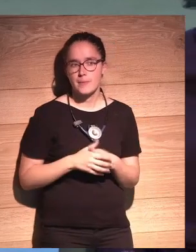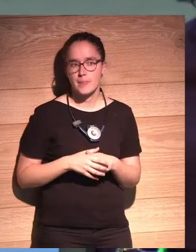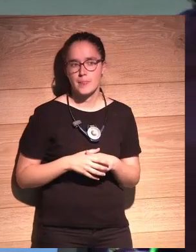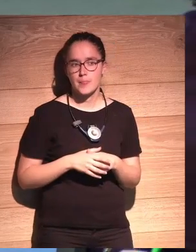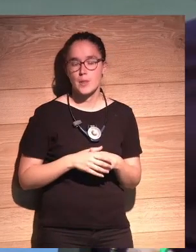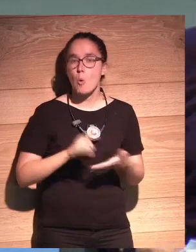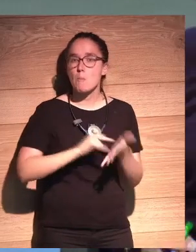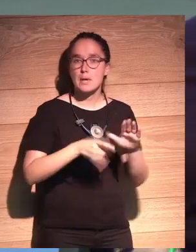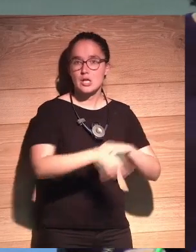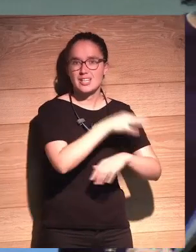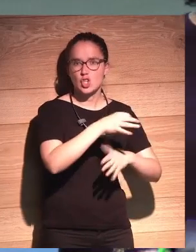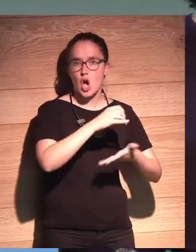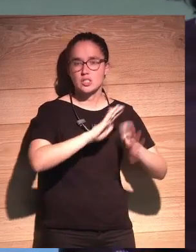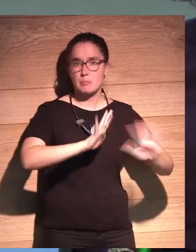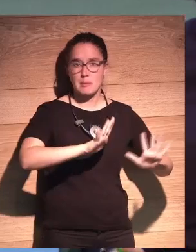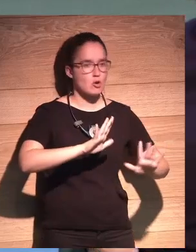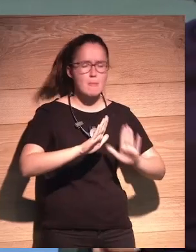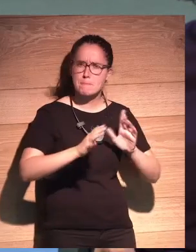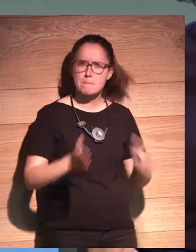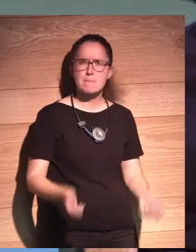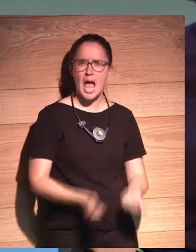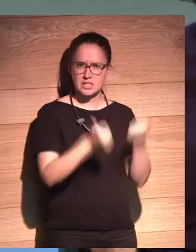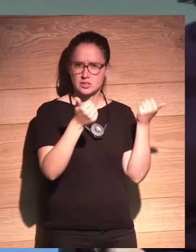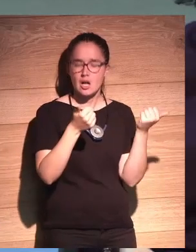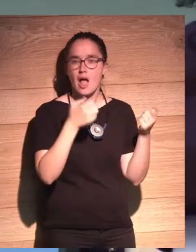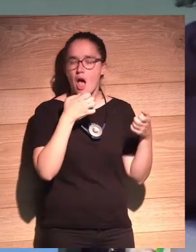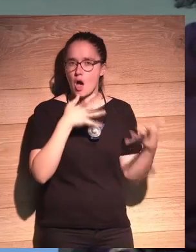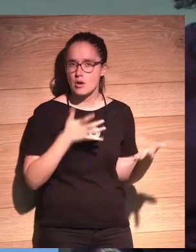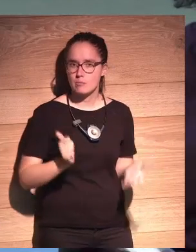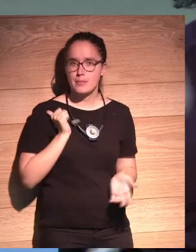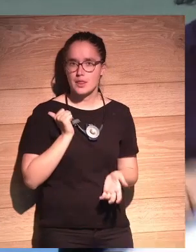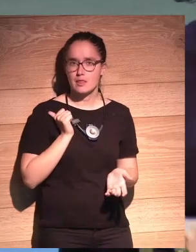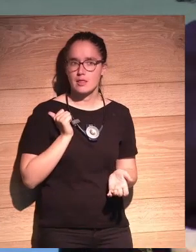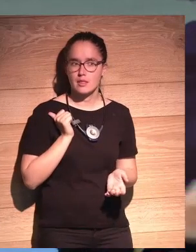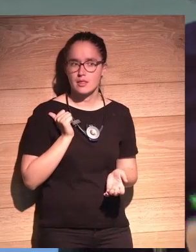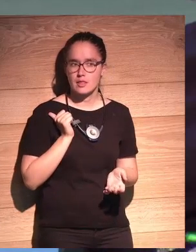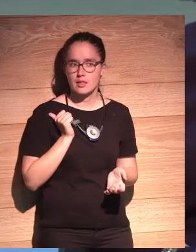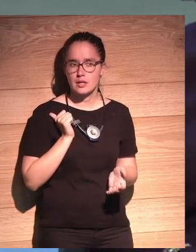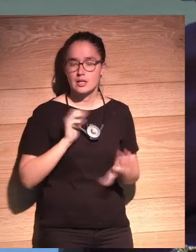We go beyond an architectural project.